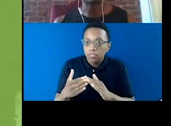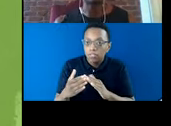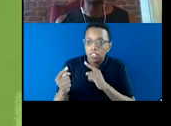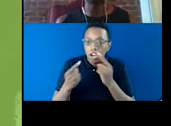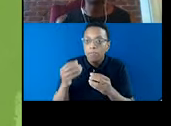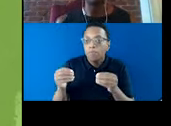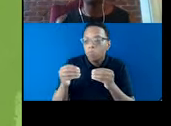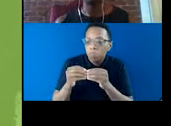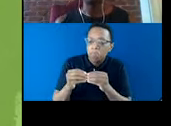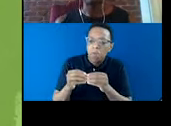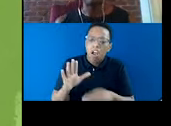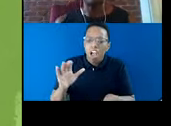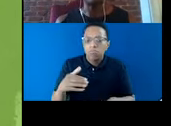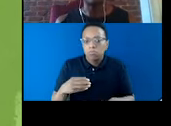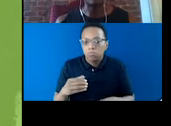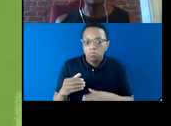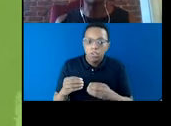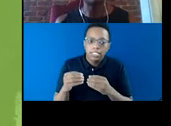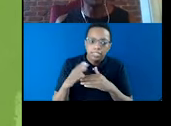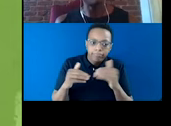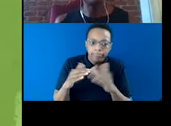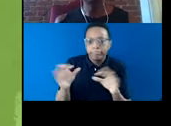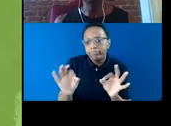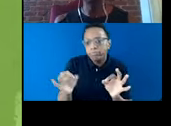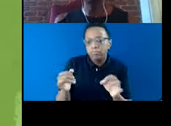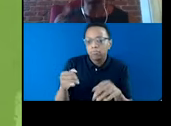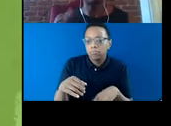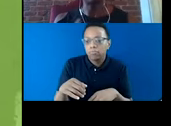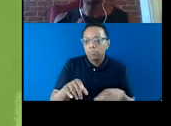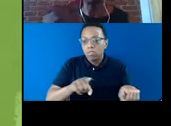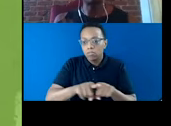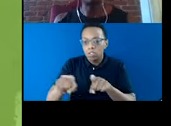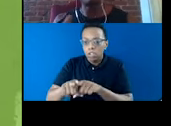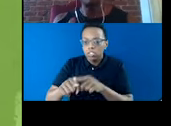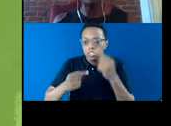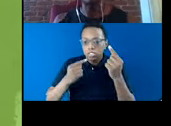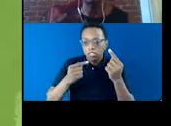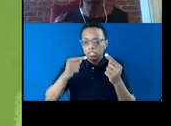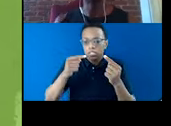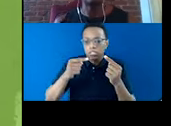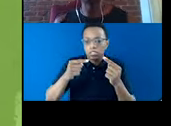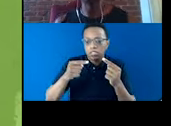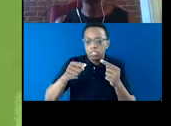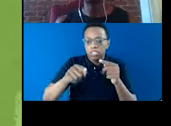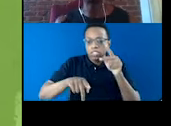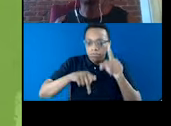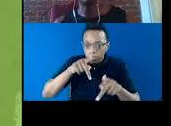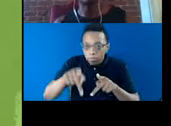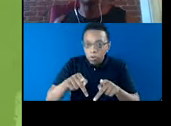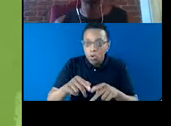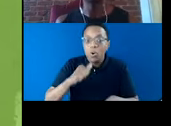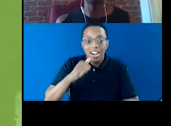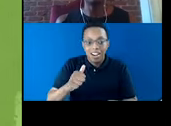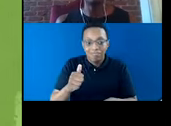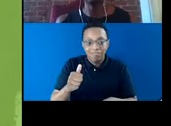convenient for them, and that then those people were then formally not allowed to be who they